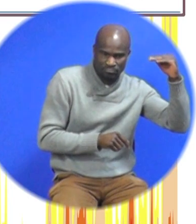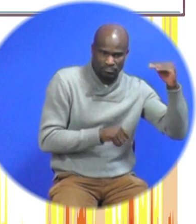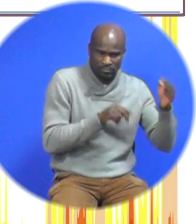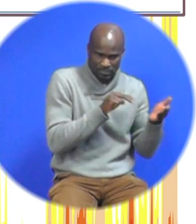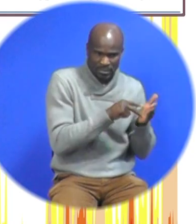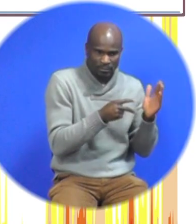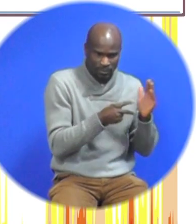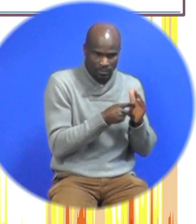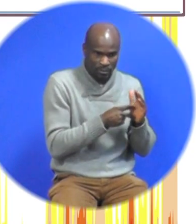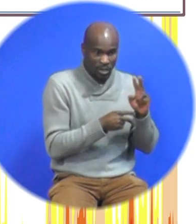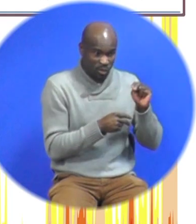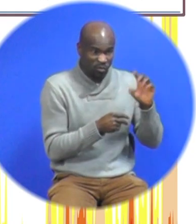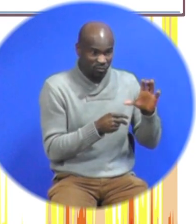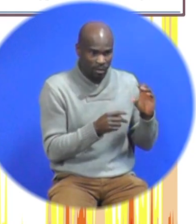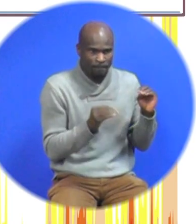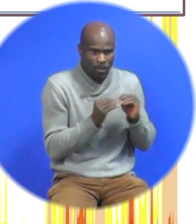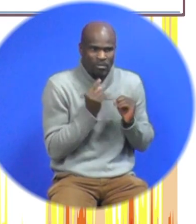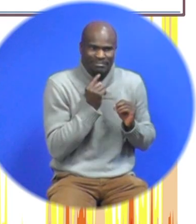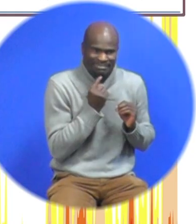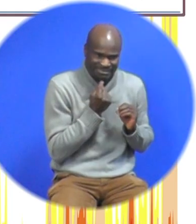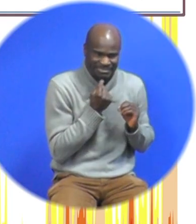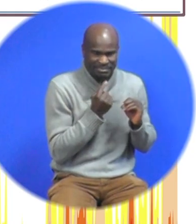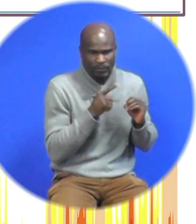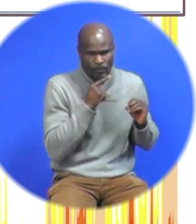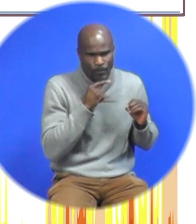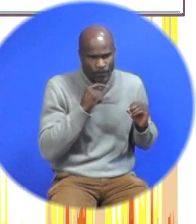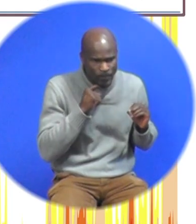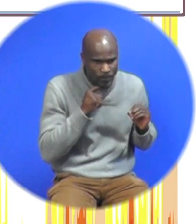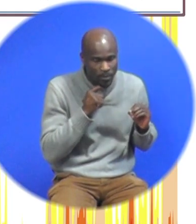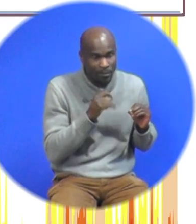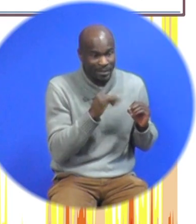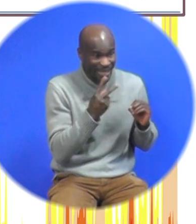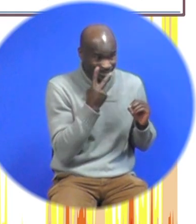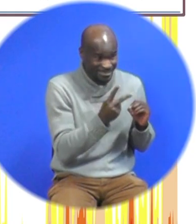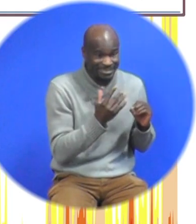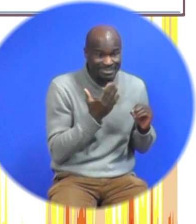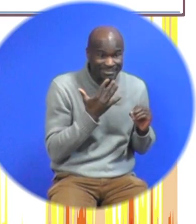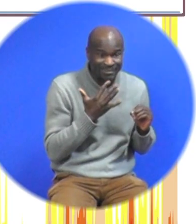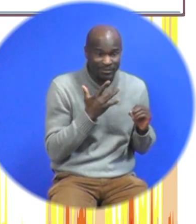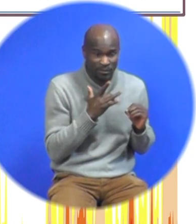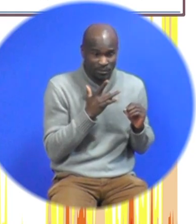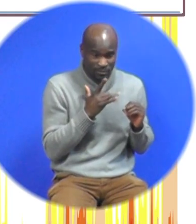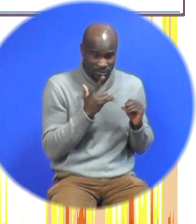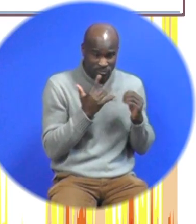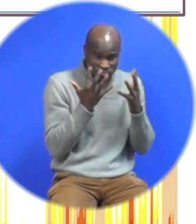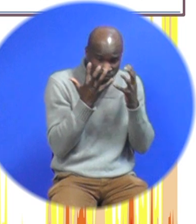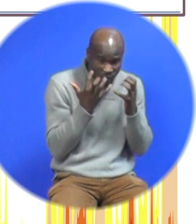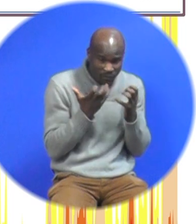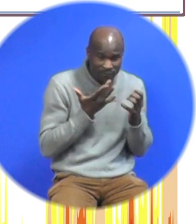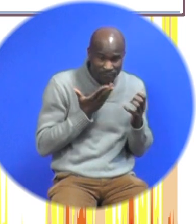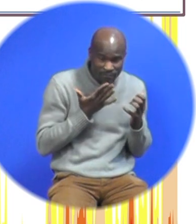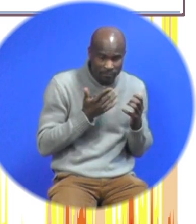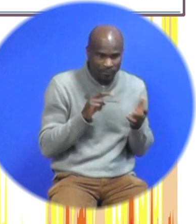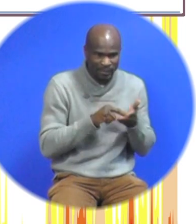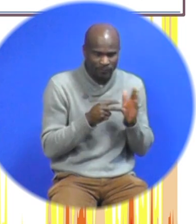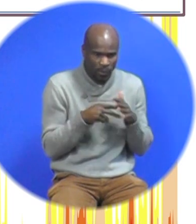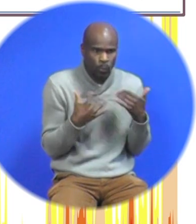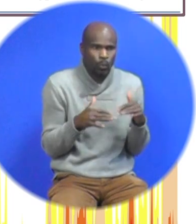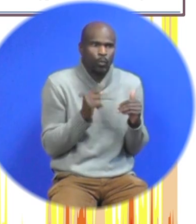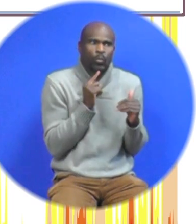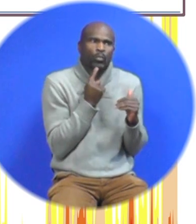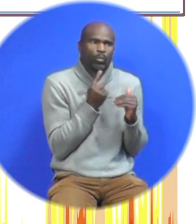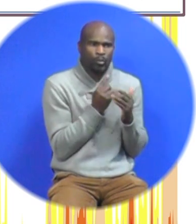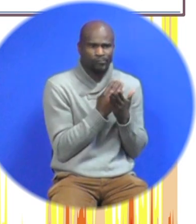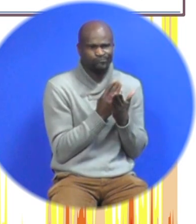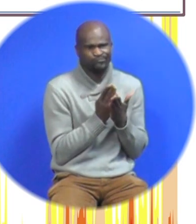percentage of North Carolina was under drought conditions. The darker the colors, the more severe the drought was. So in 98 to 2002, we had a very